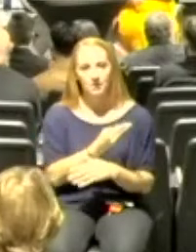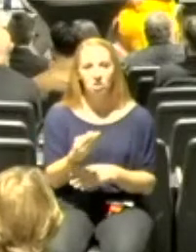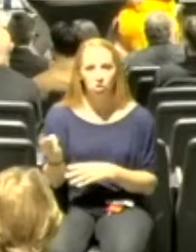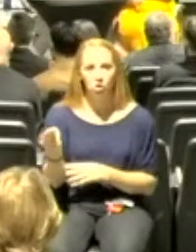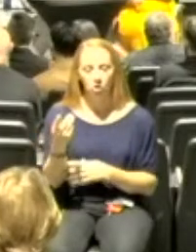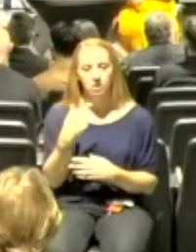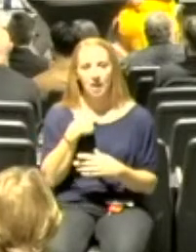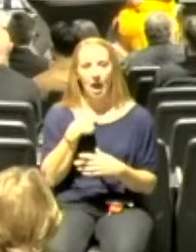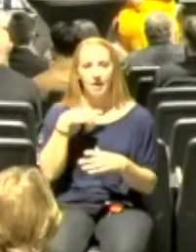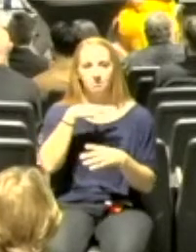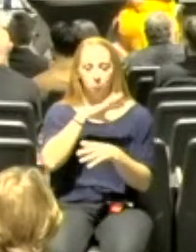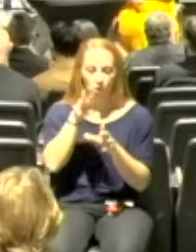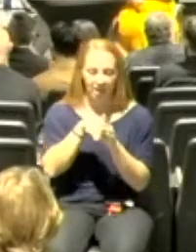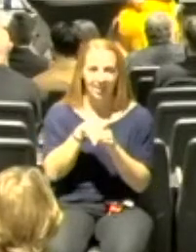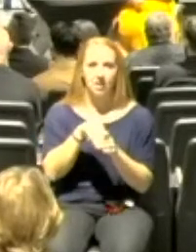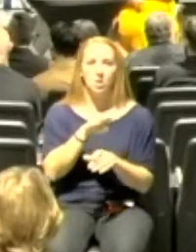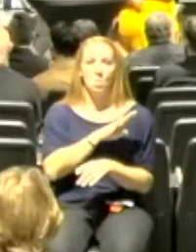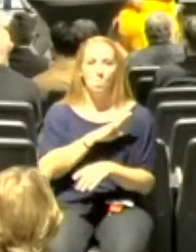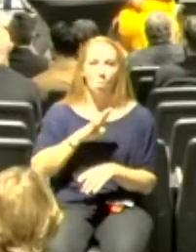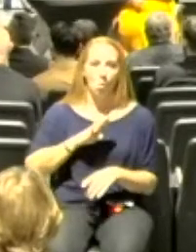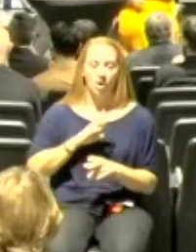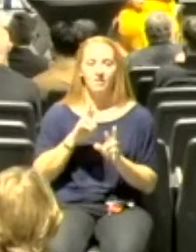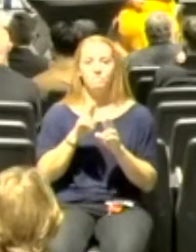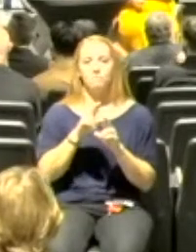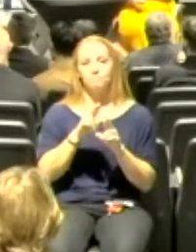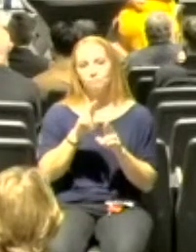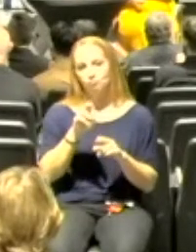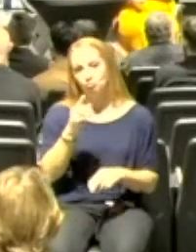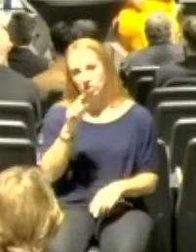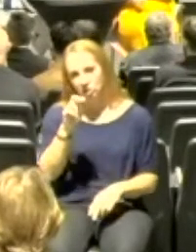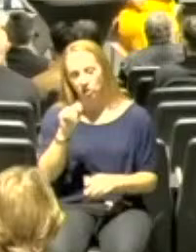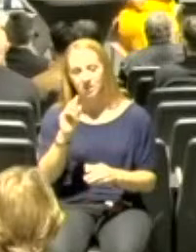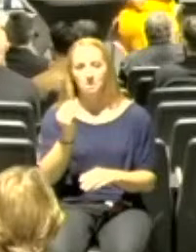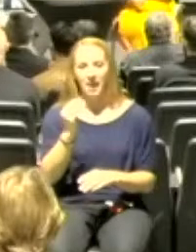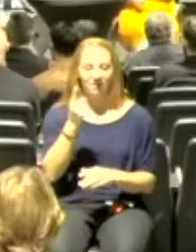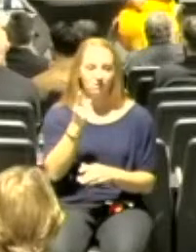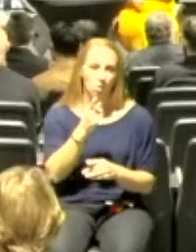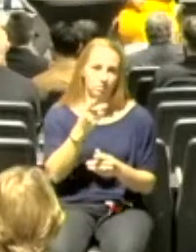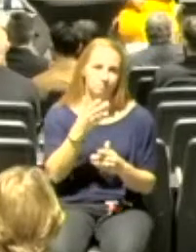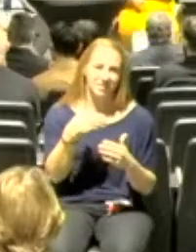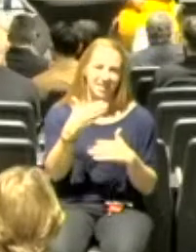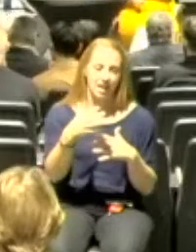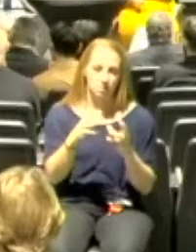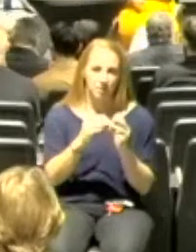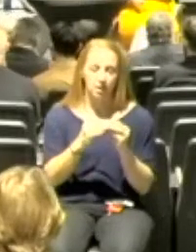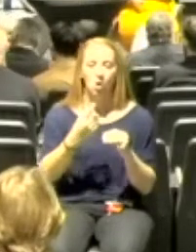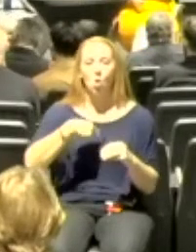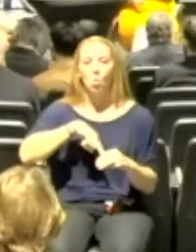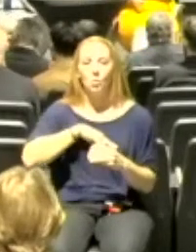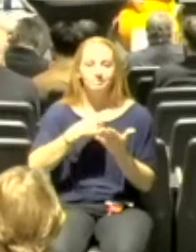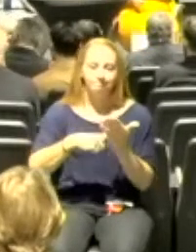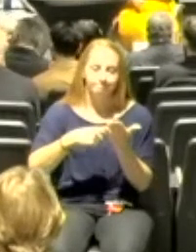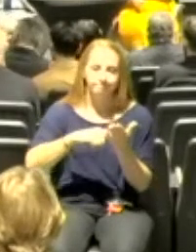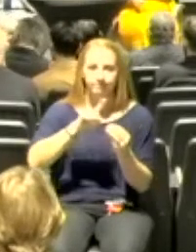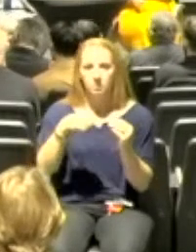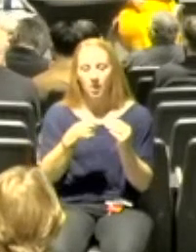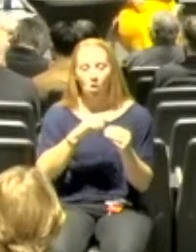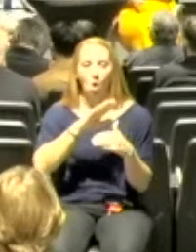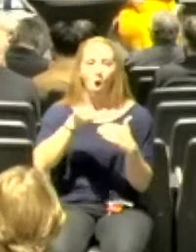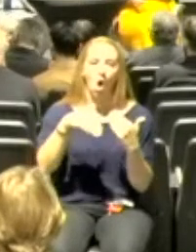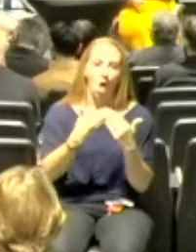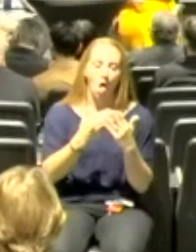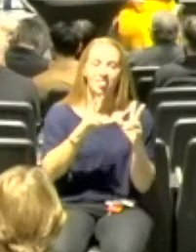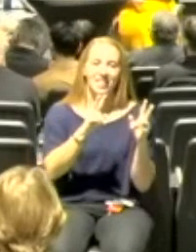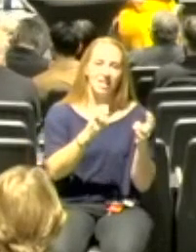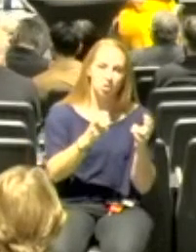of Regents packet for next week's meeting, where we elucidate all of the issues around the name change, including